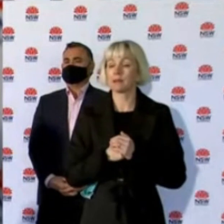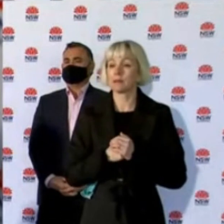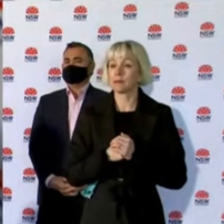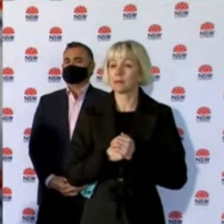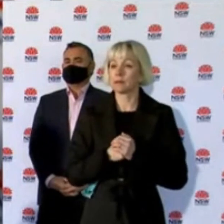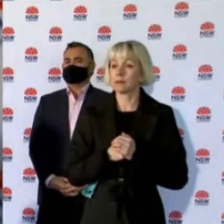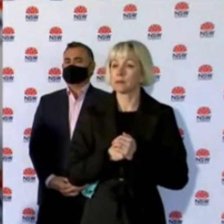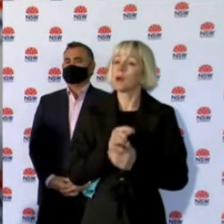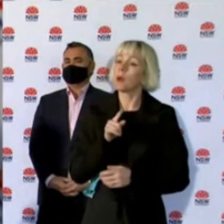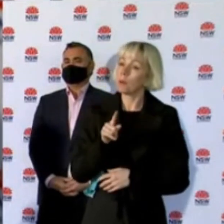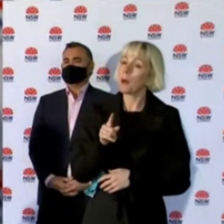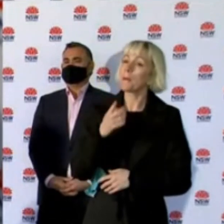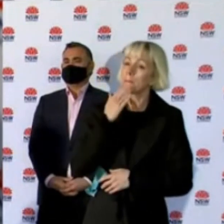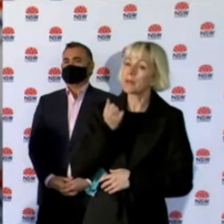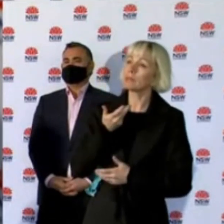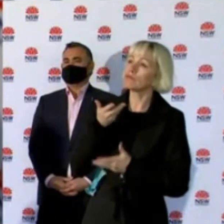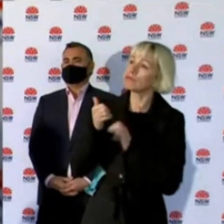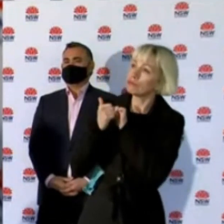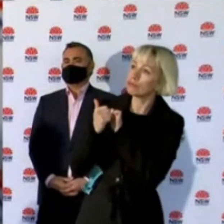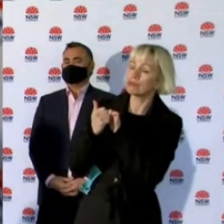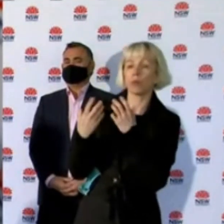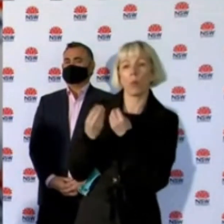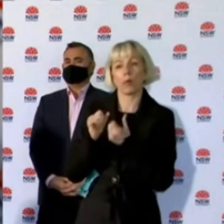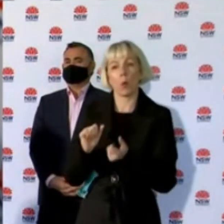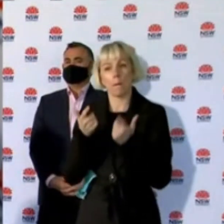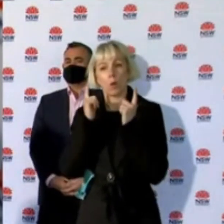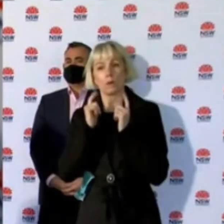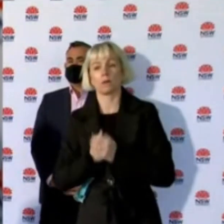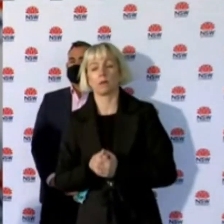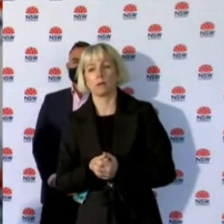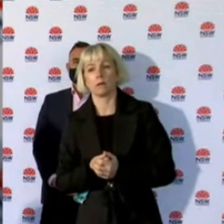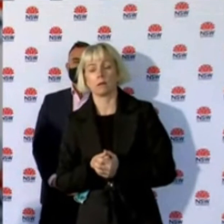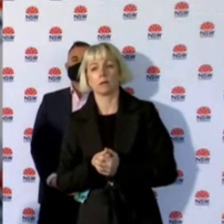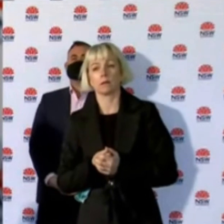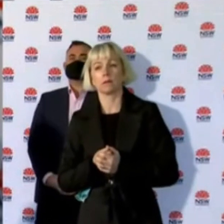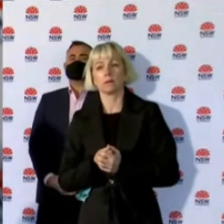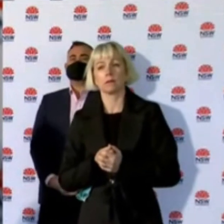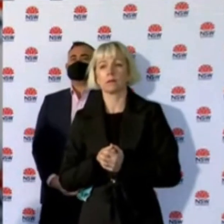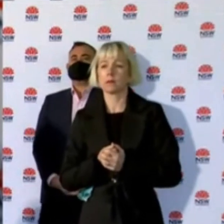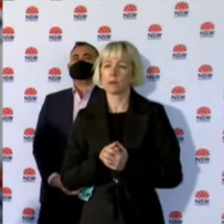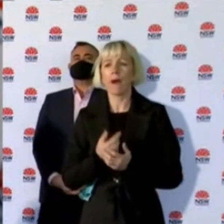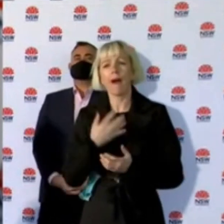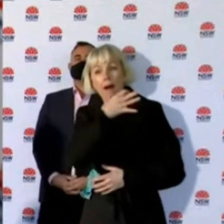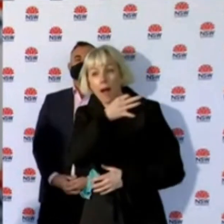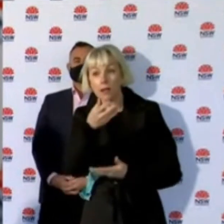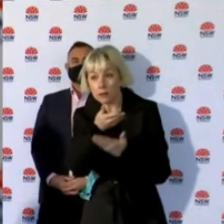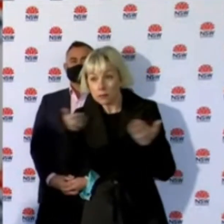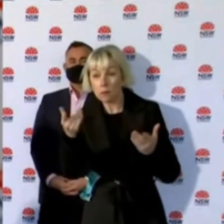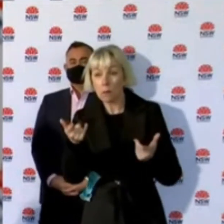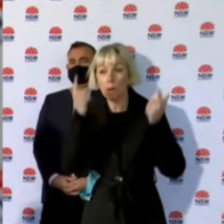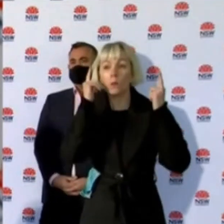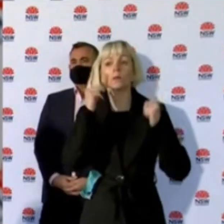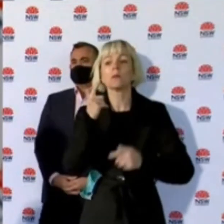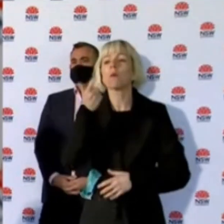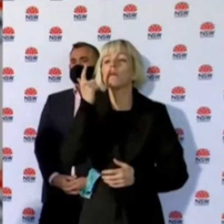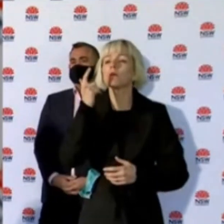between employers and employees. But we ask employers to really appreciate the spirit of that health order. We don't want people moving